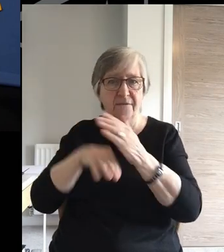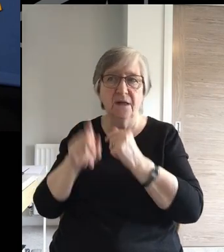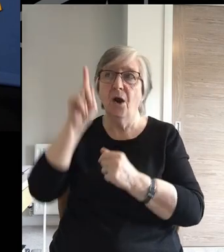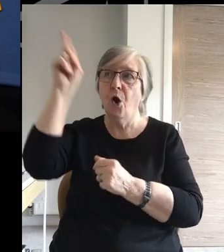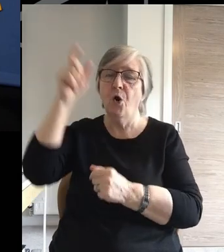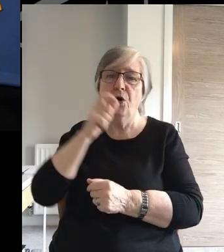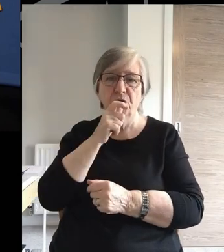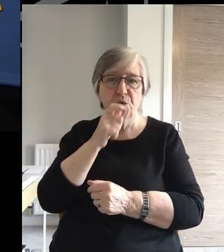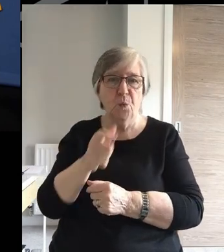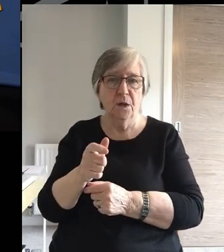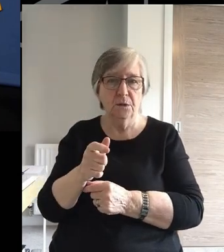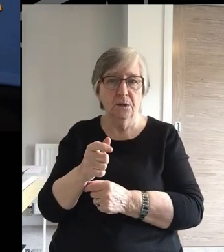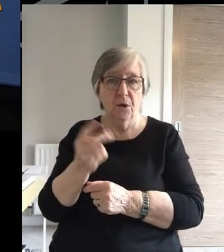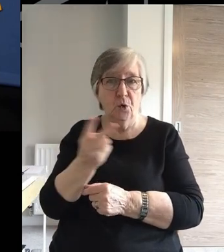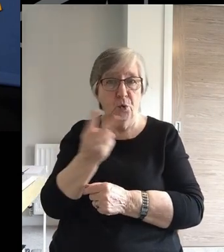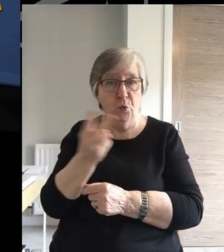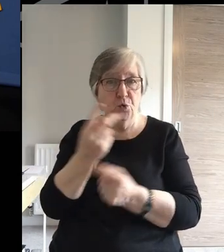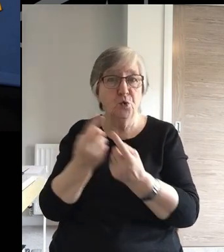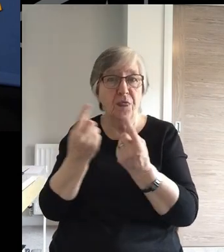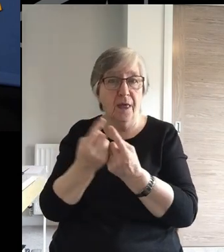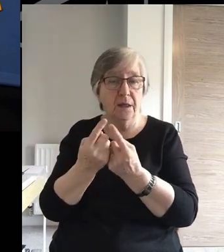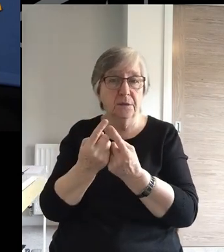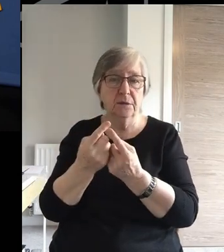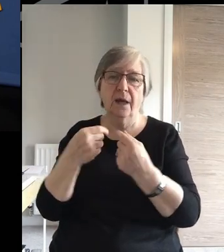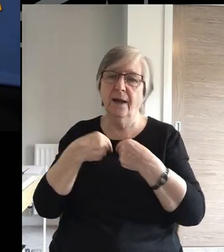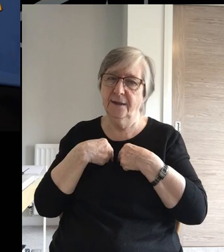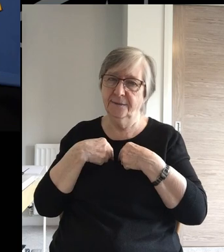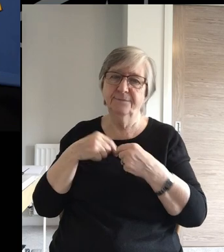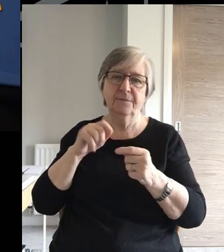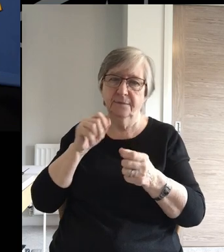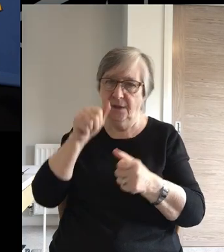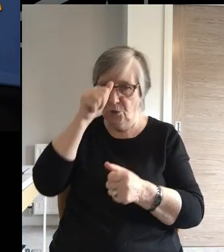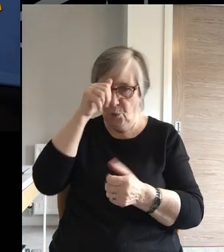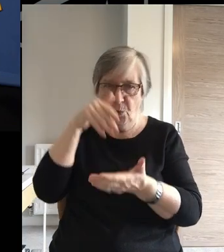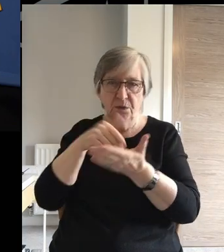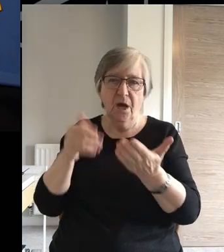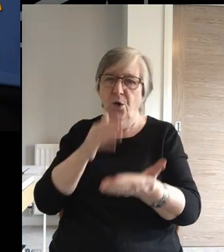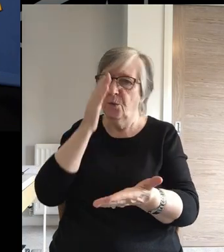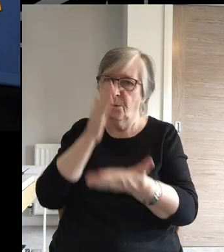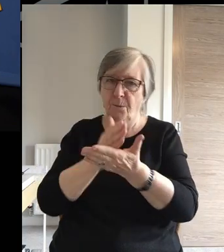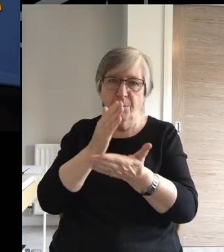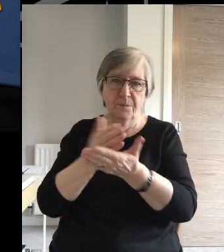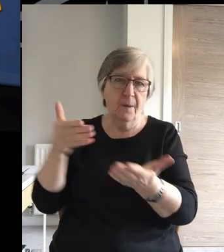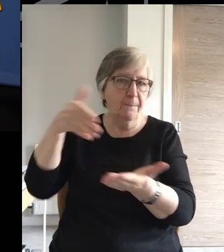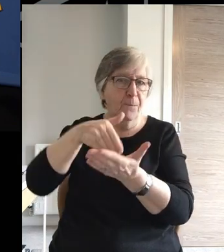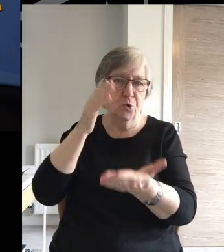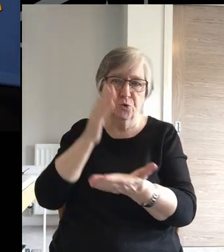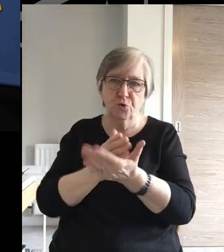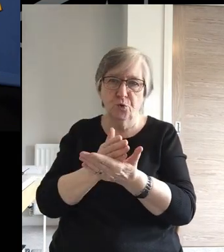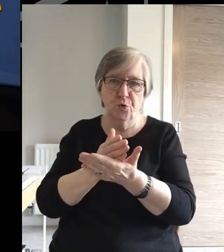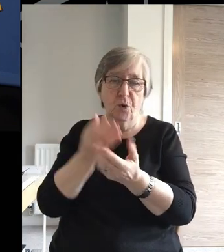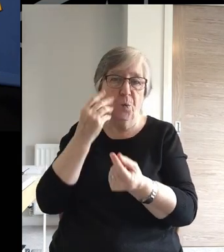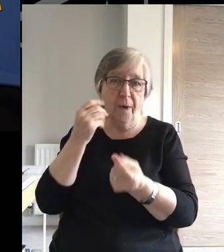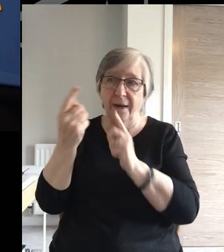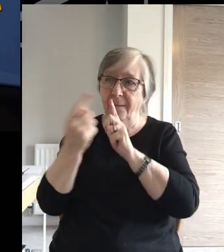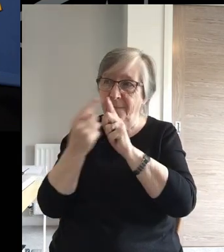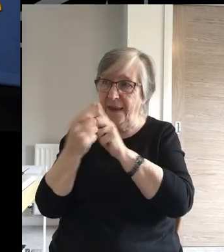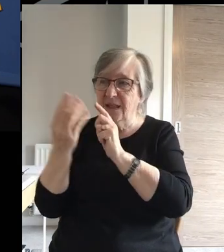word. Those two things have only grown truer and truer as I've got to know you all more and